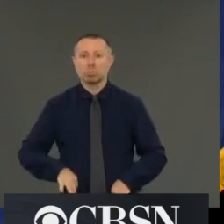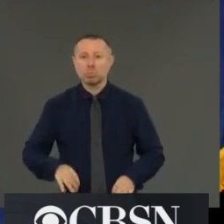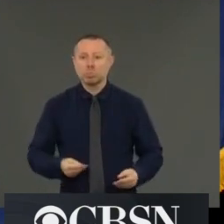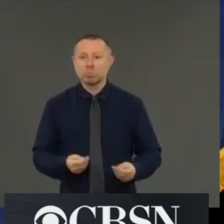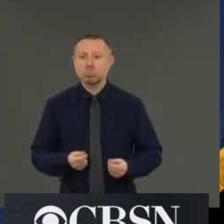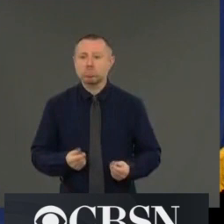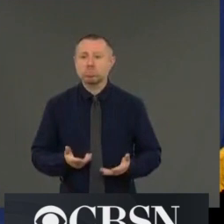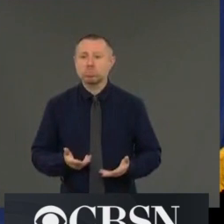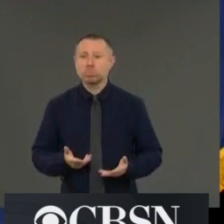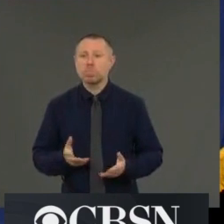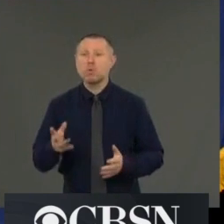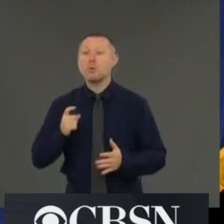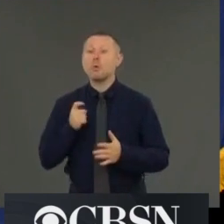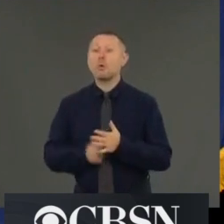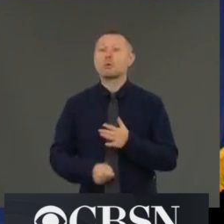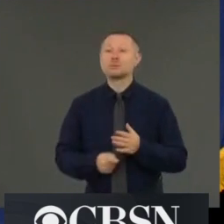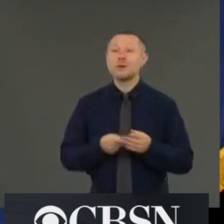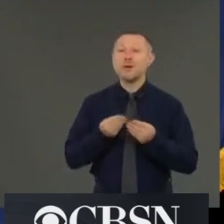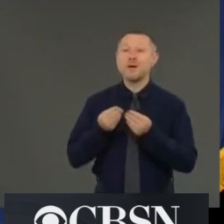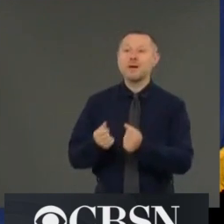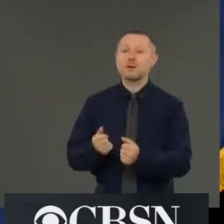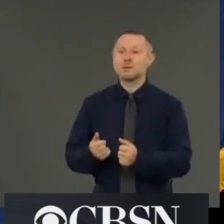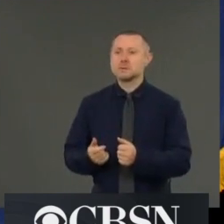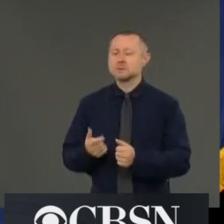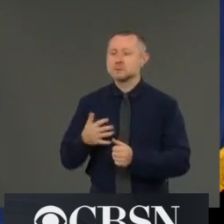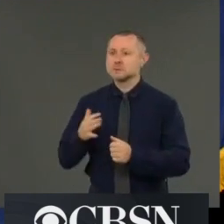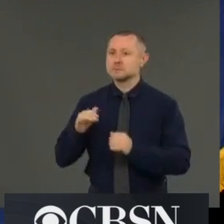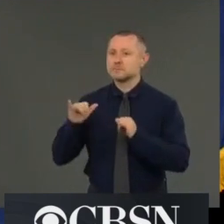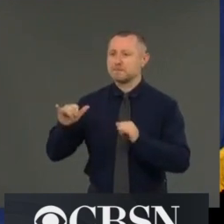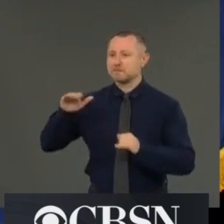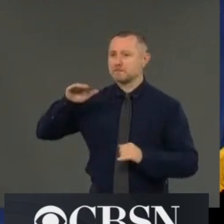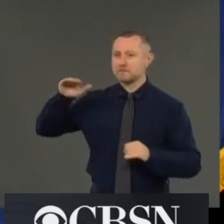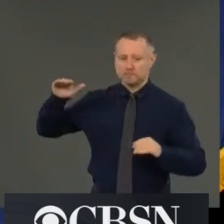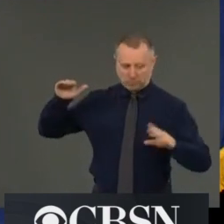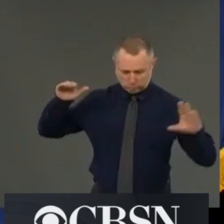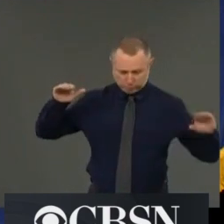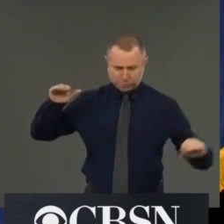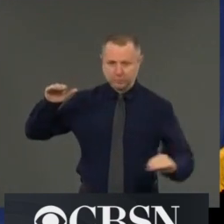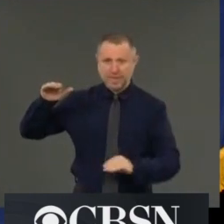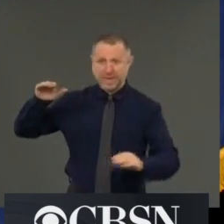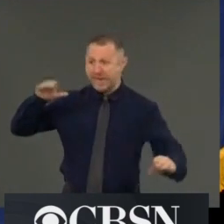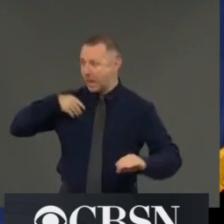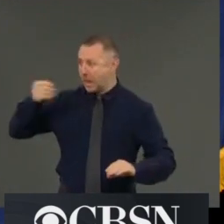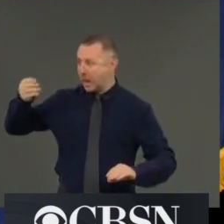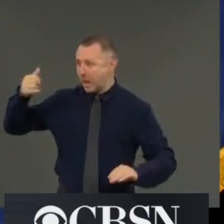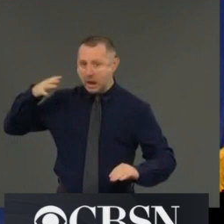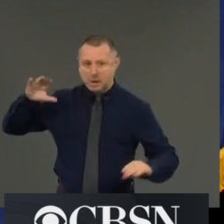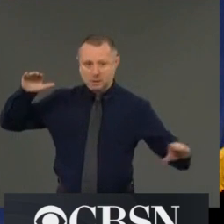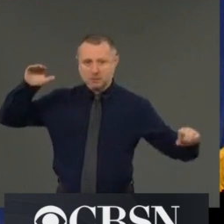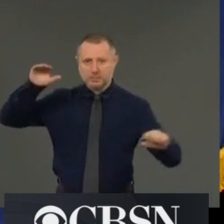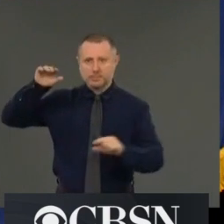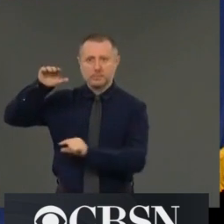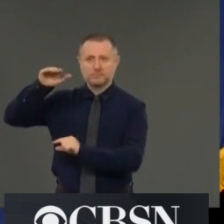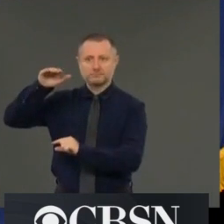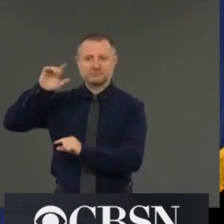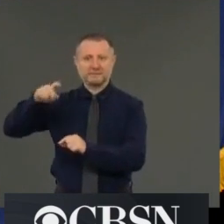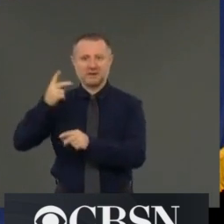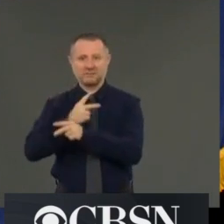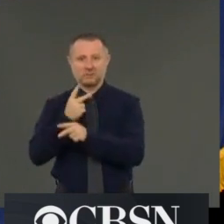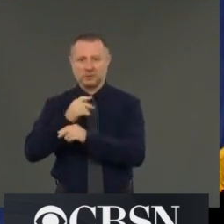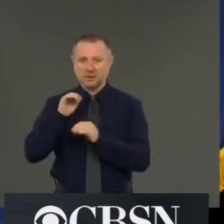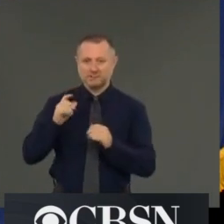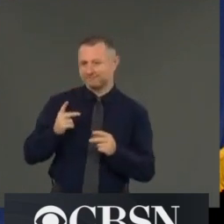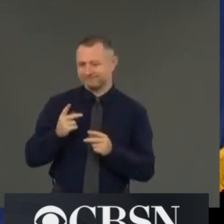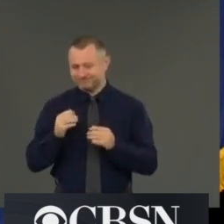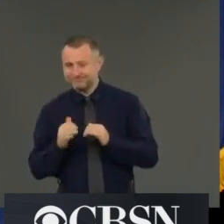reduced. So something has to give, and that's what the MTA has to work through. I am confident that the MTA, like